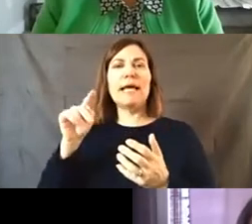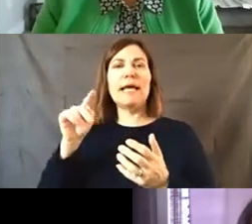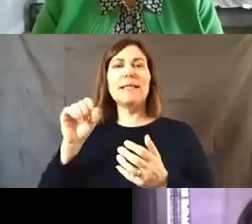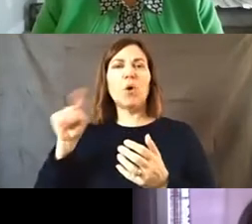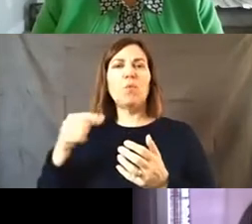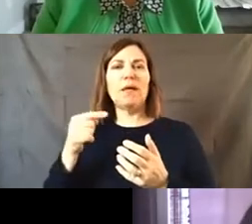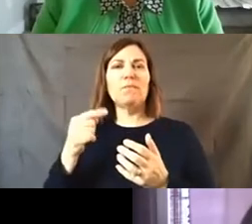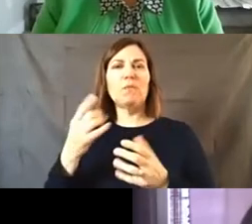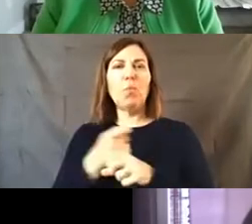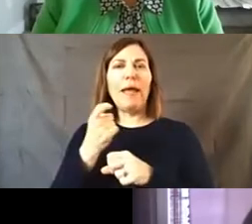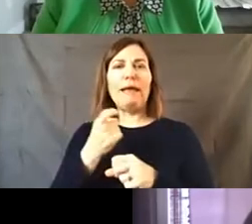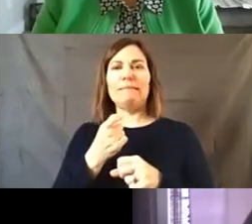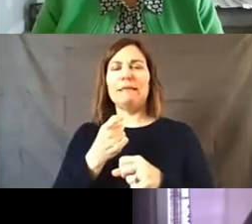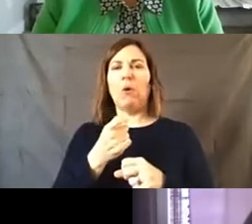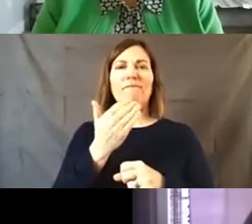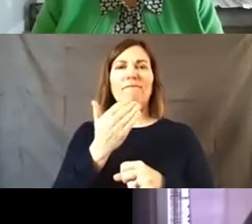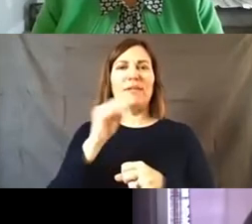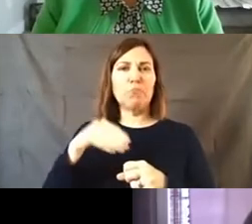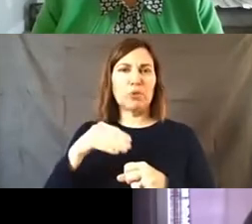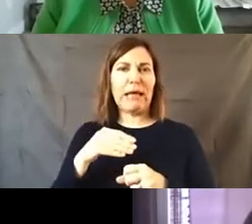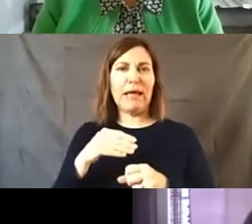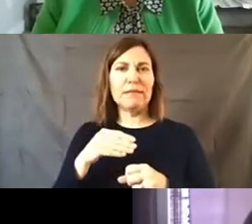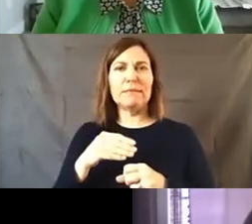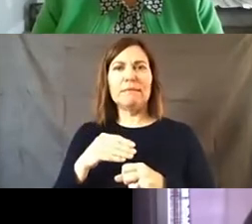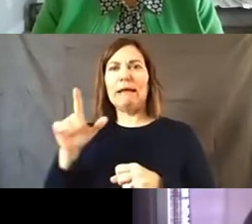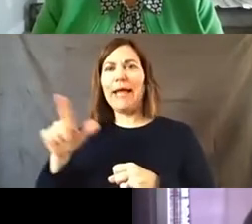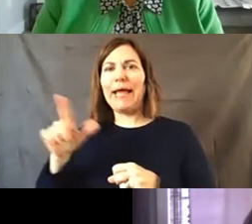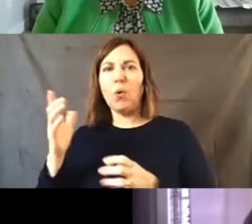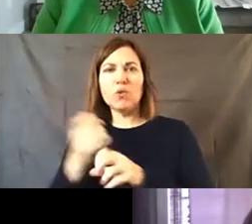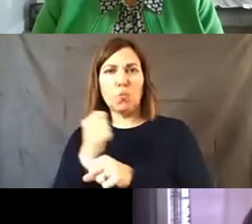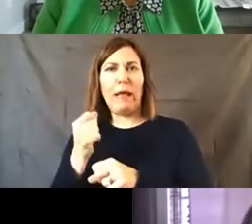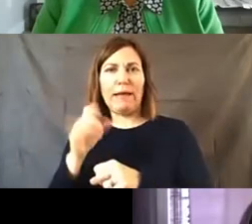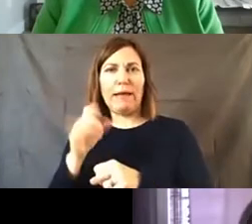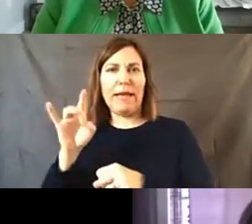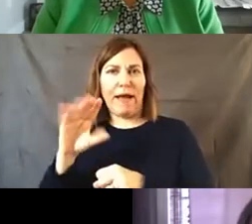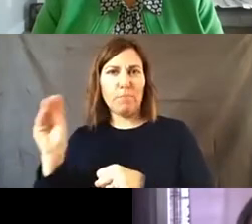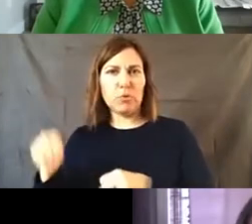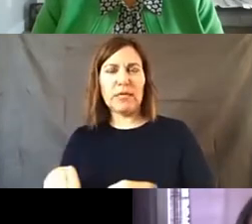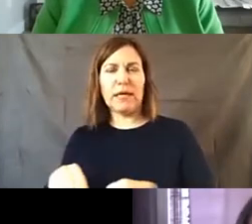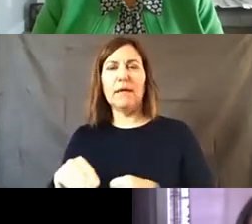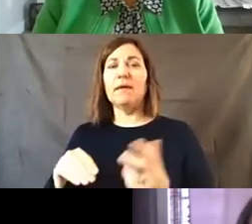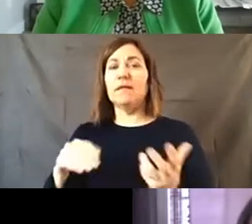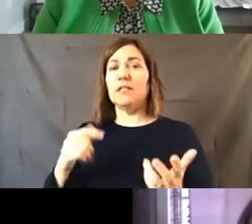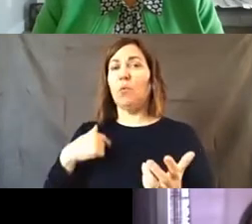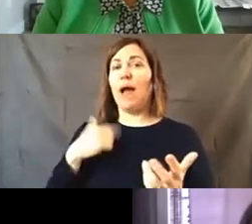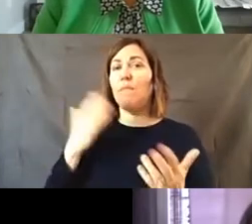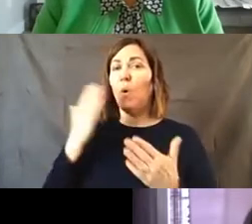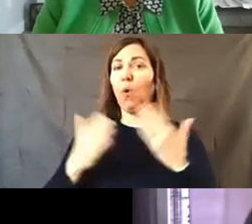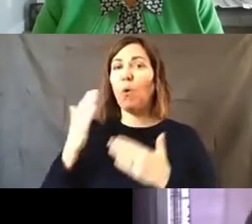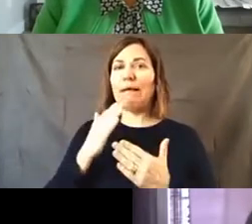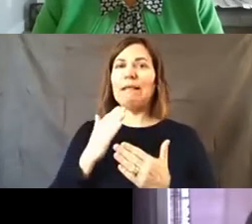landlords win 85%. I'm worried that's where folks who would not be covered would be heading.